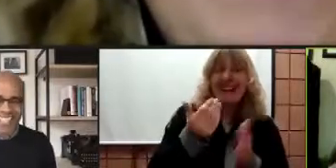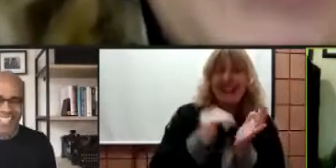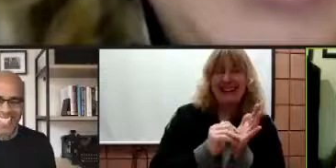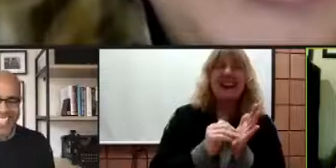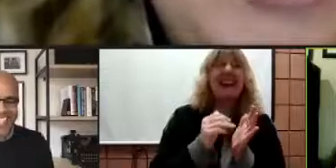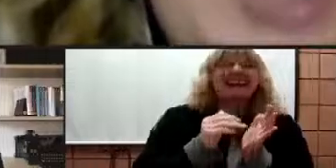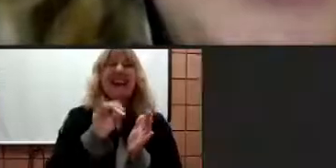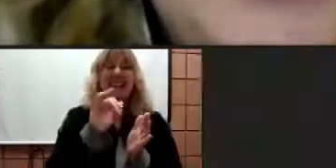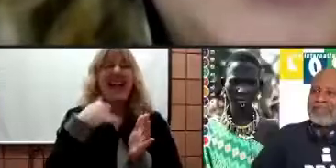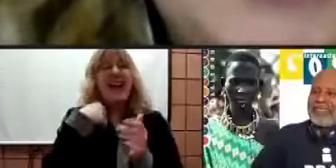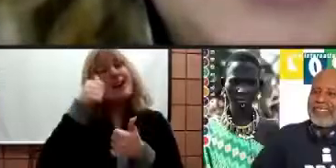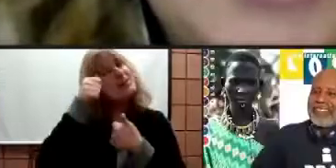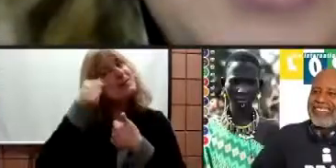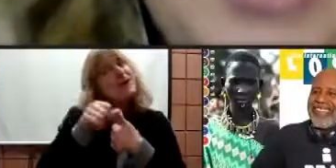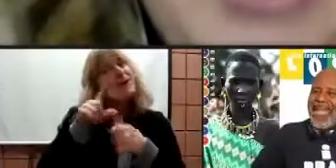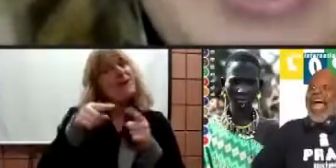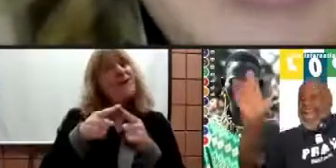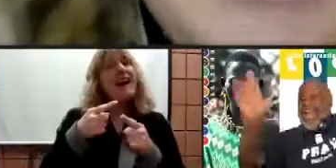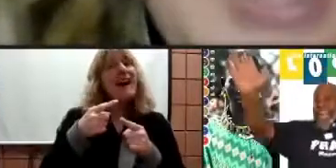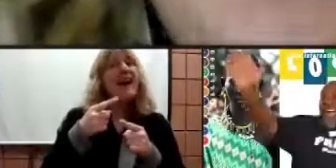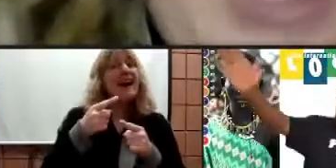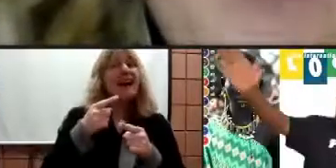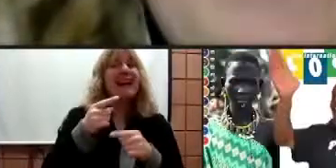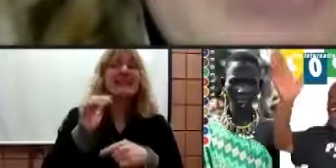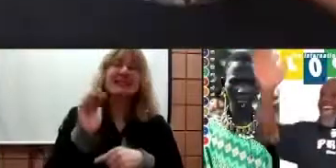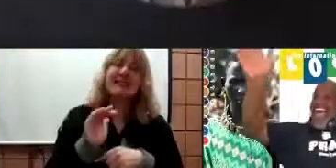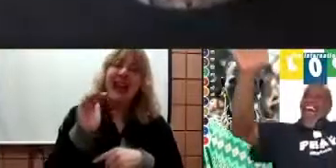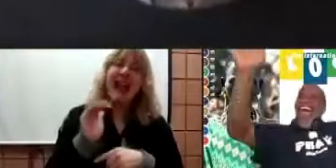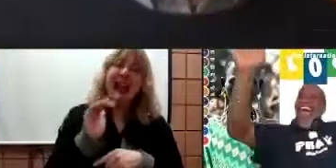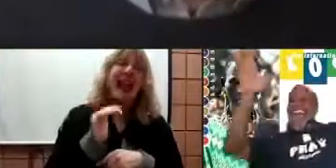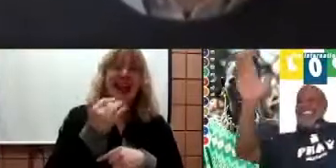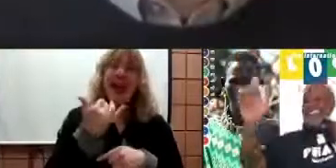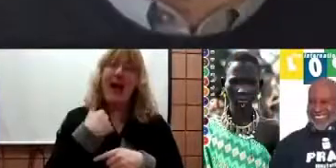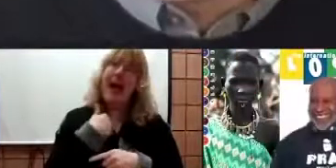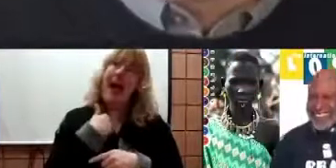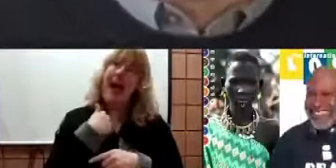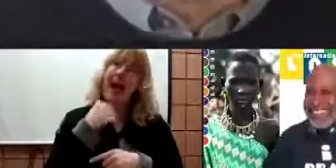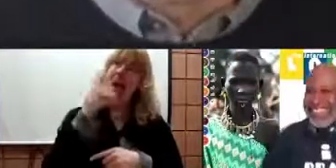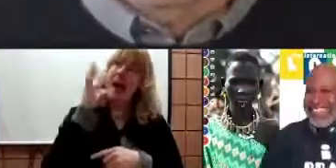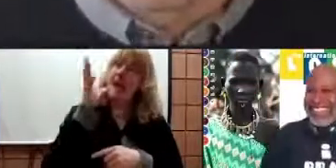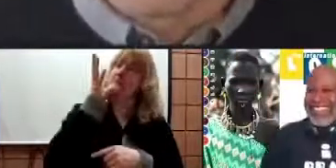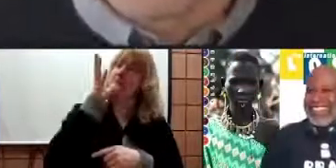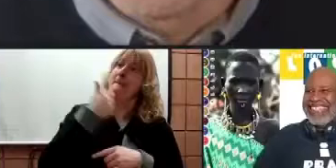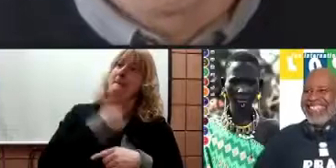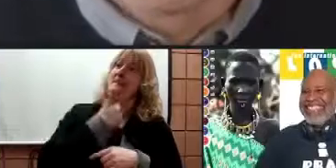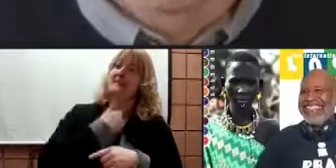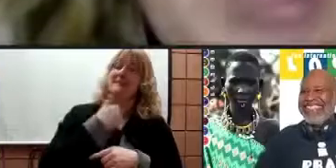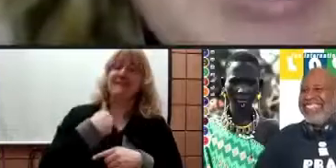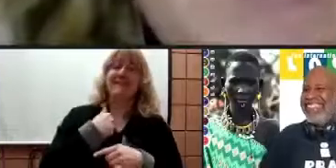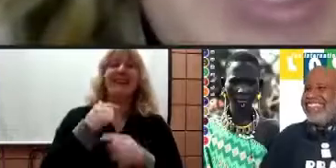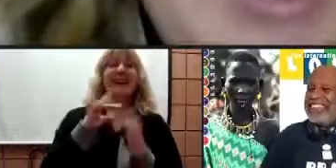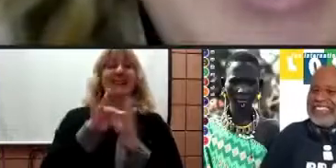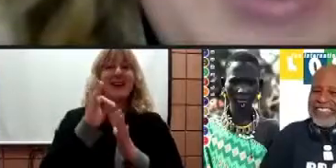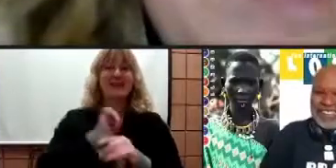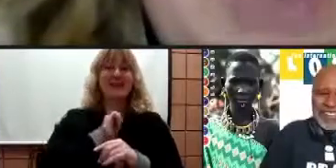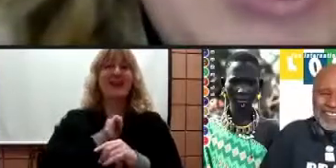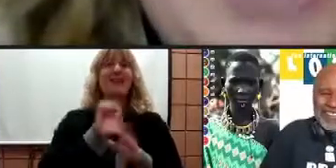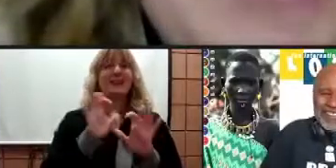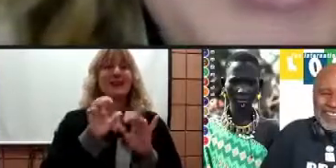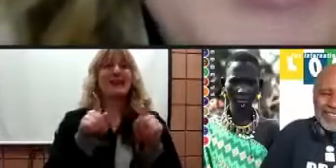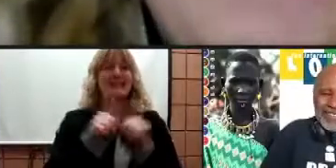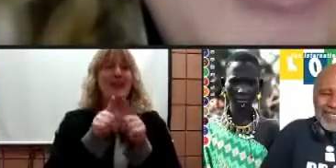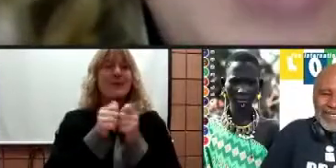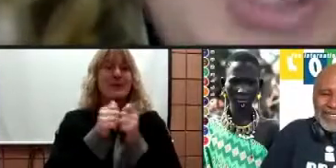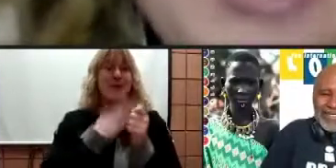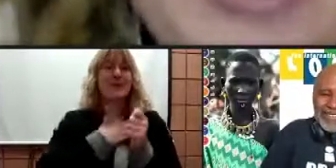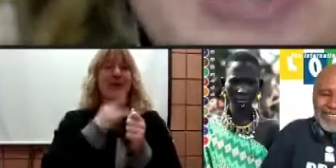I remember as a child. Yes. And I'm now a parent, and I found myself doing the same thing to my kid that